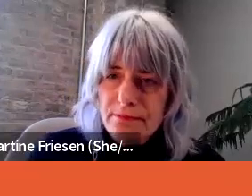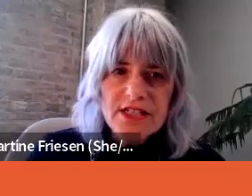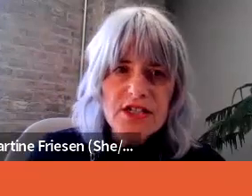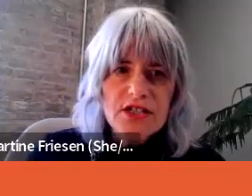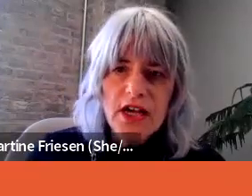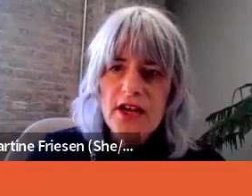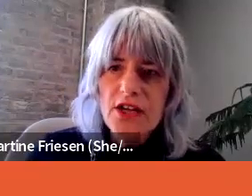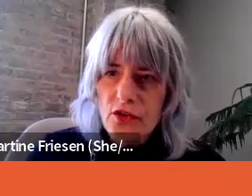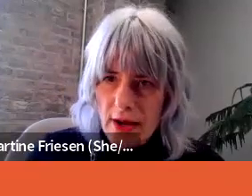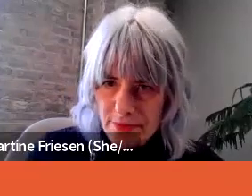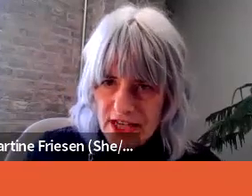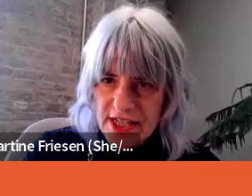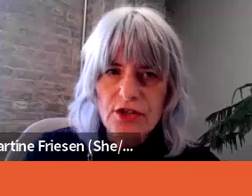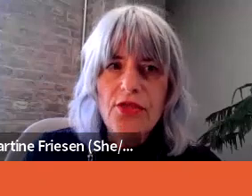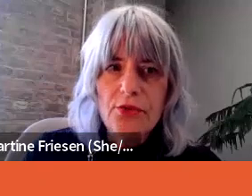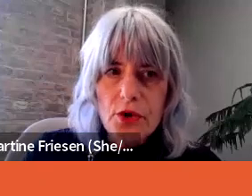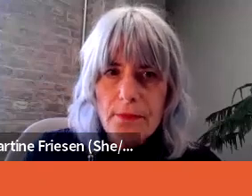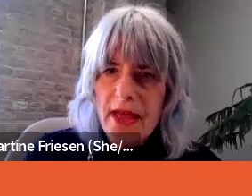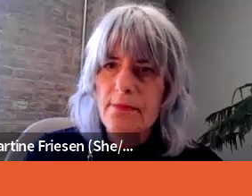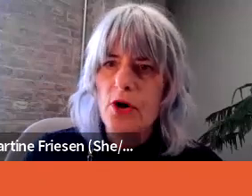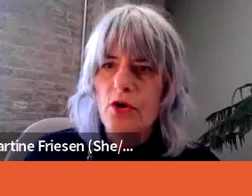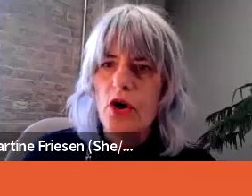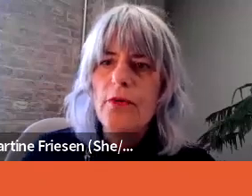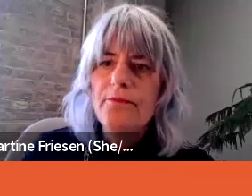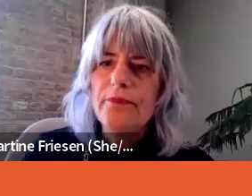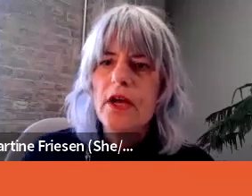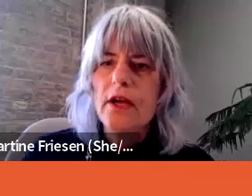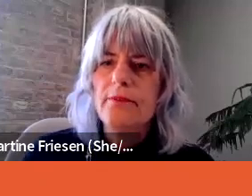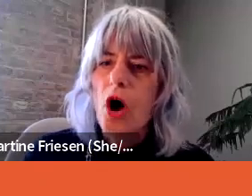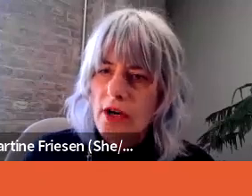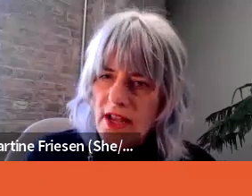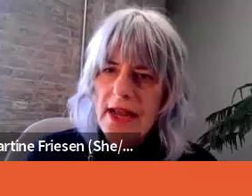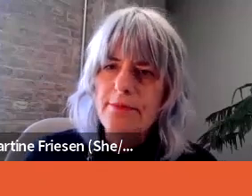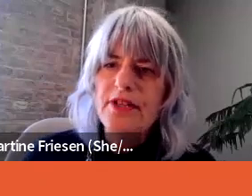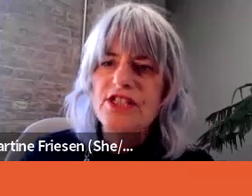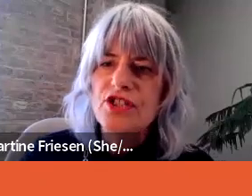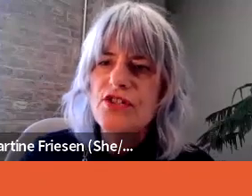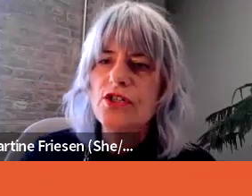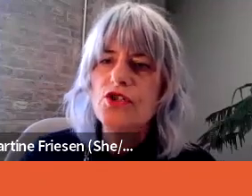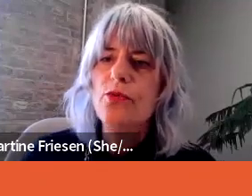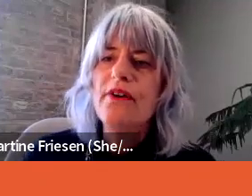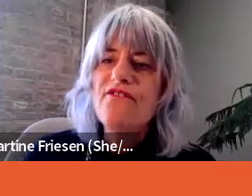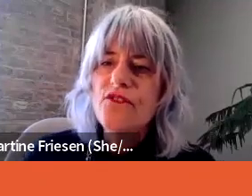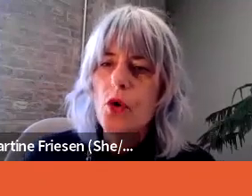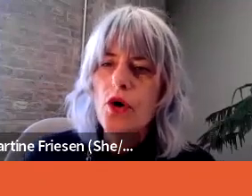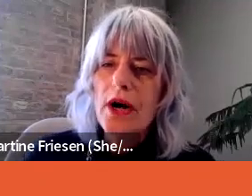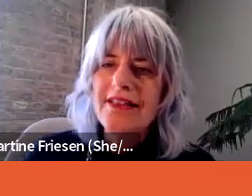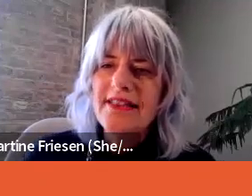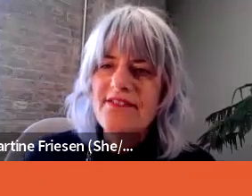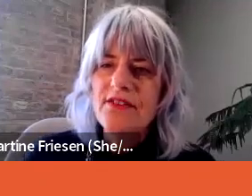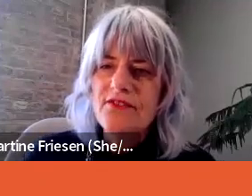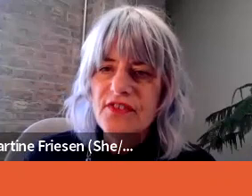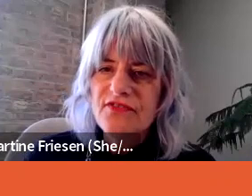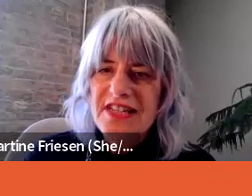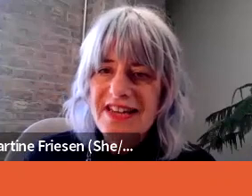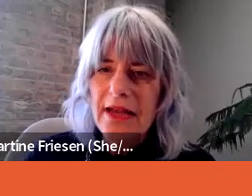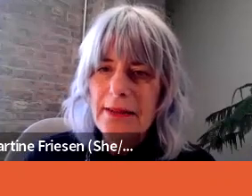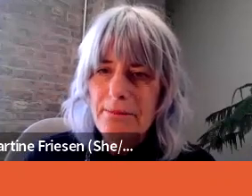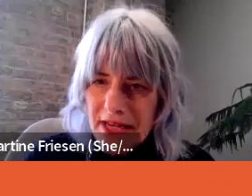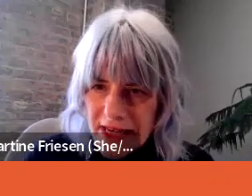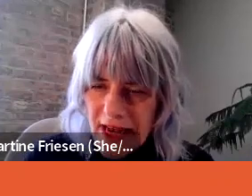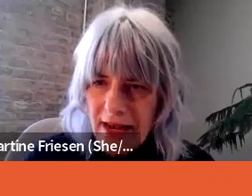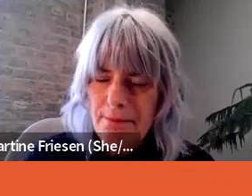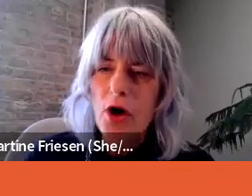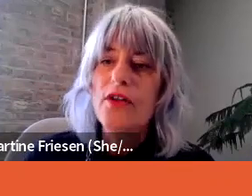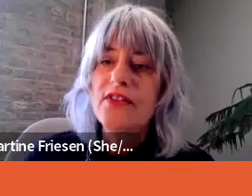You'll submit your application through Manipogo. Online applications are due before